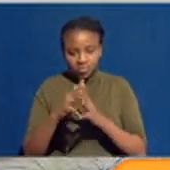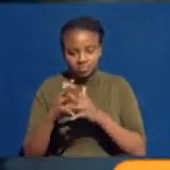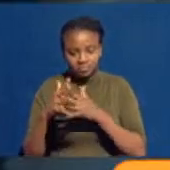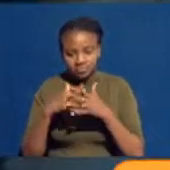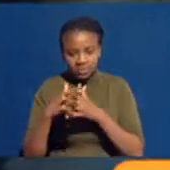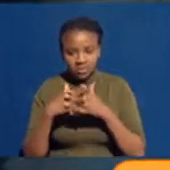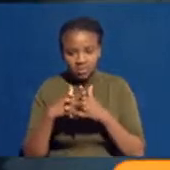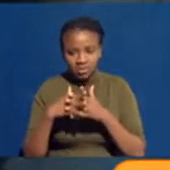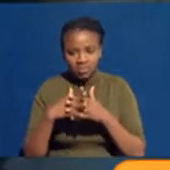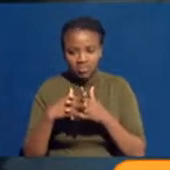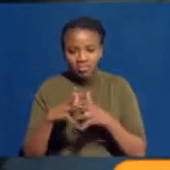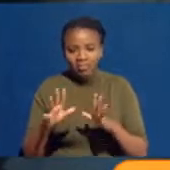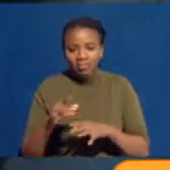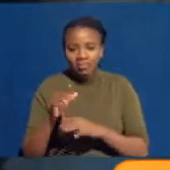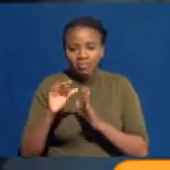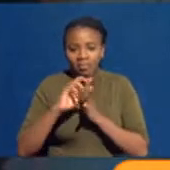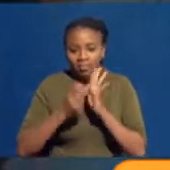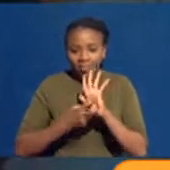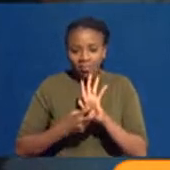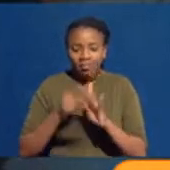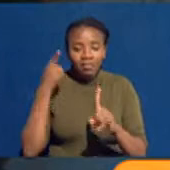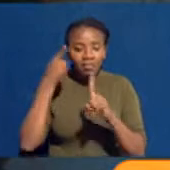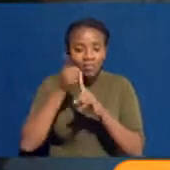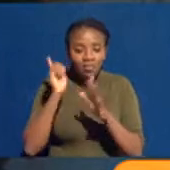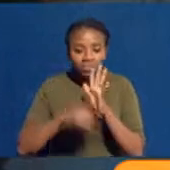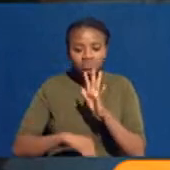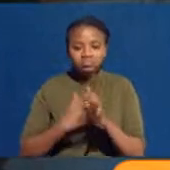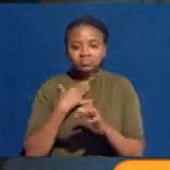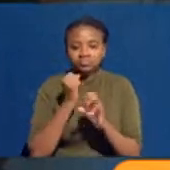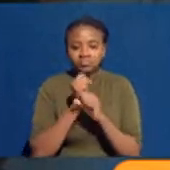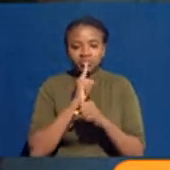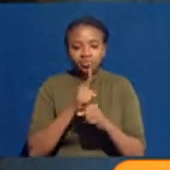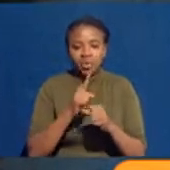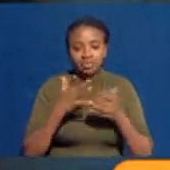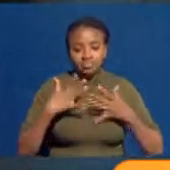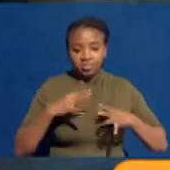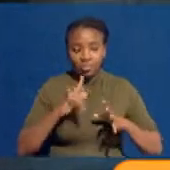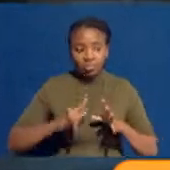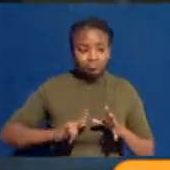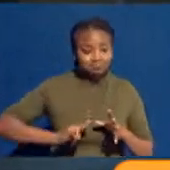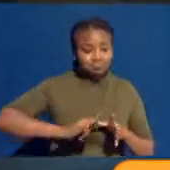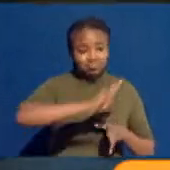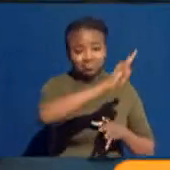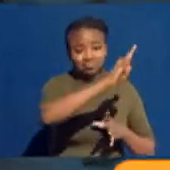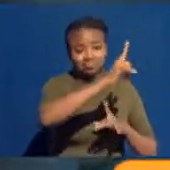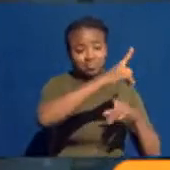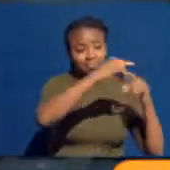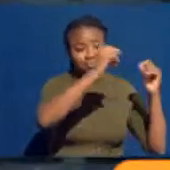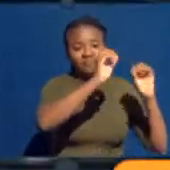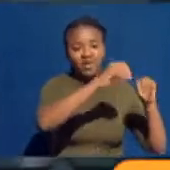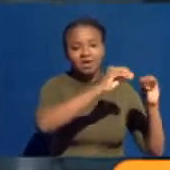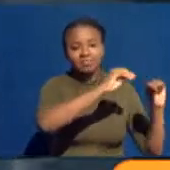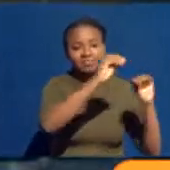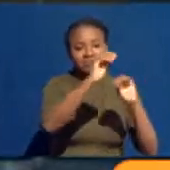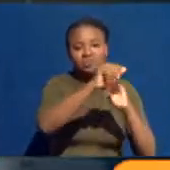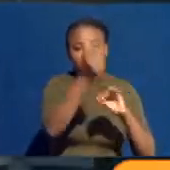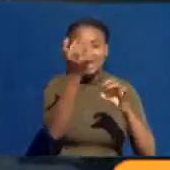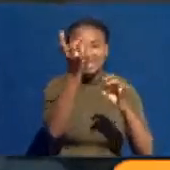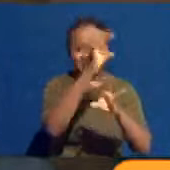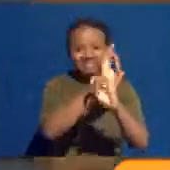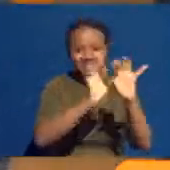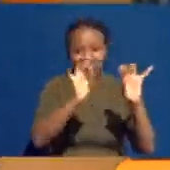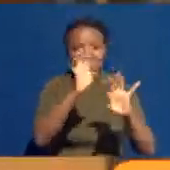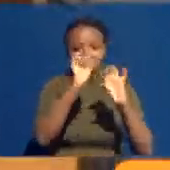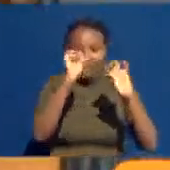or DARPA. The project works to make sure human space travel to another star is possible